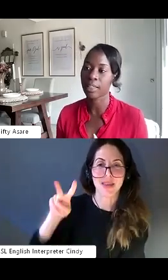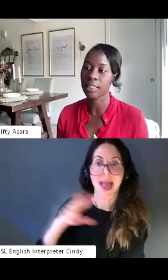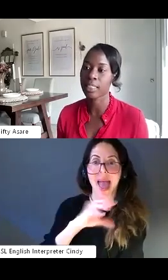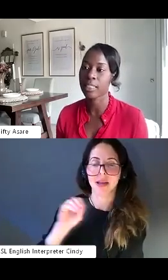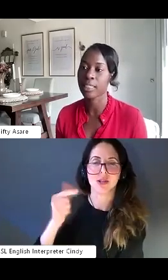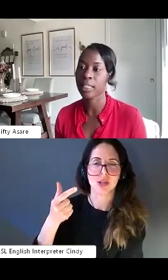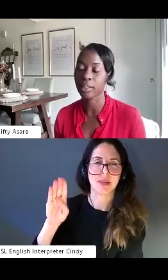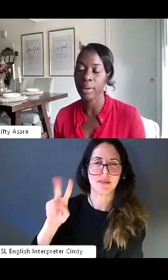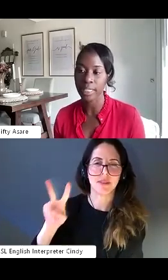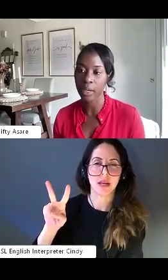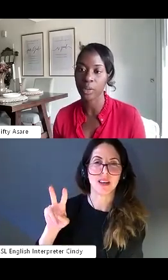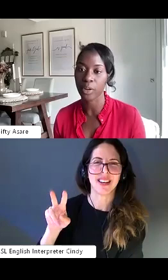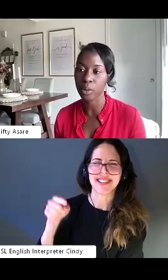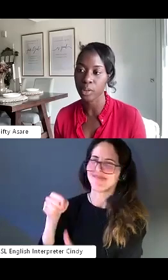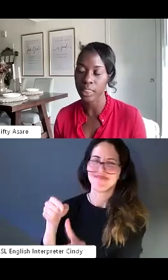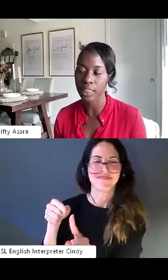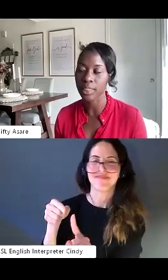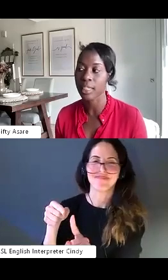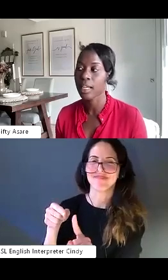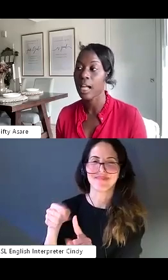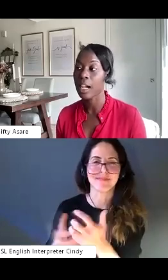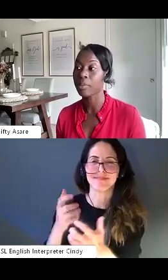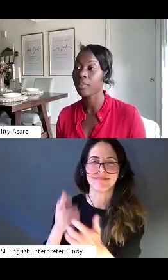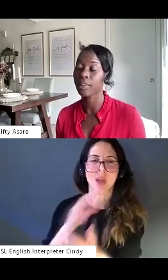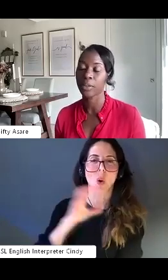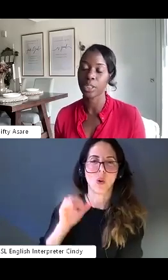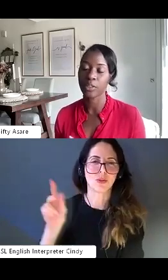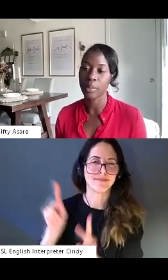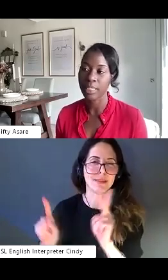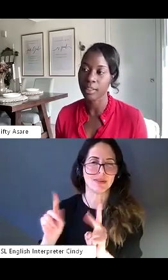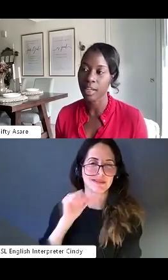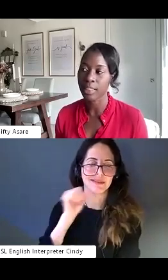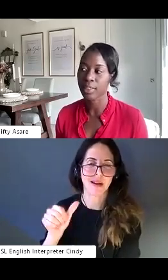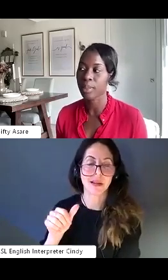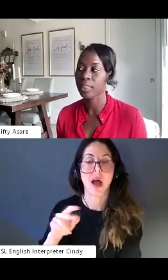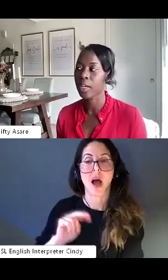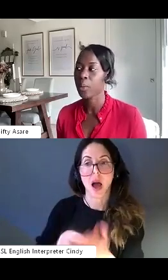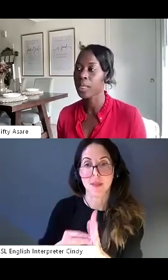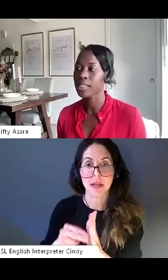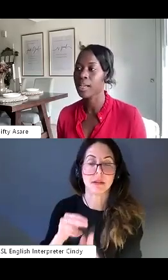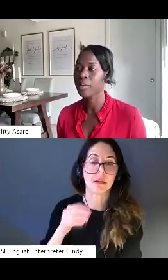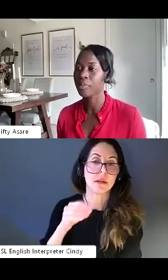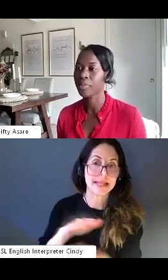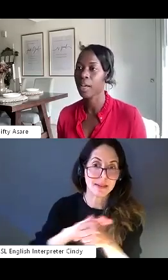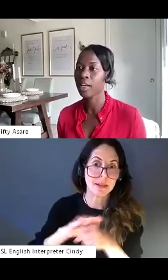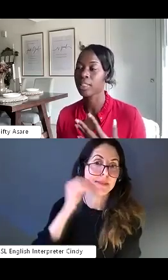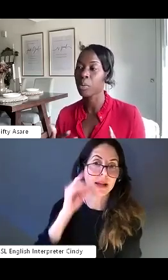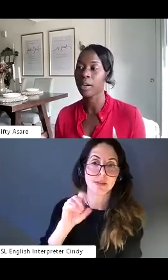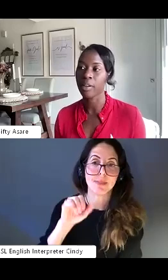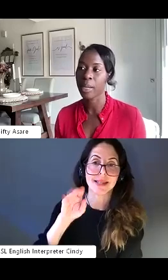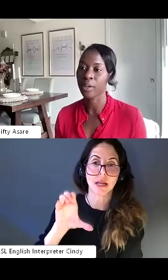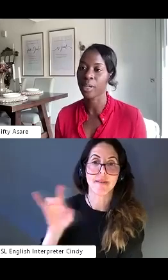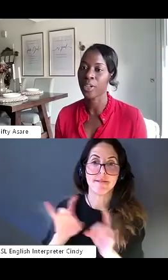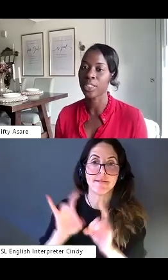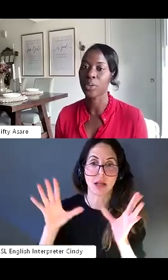gender-based violence didn't necessarily resonate with our older adults. Even the language of domestic violence was somewhat